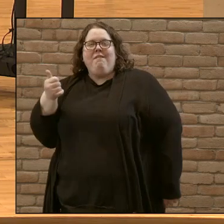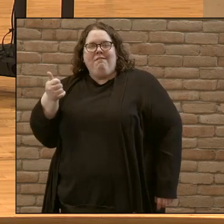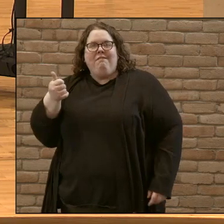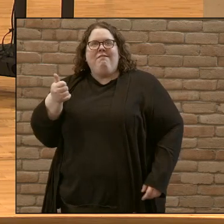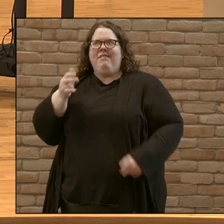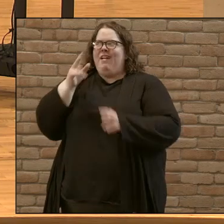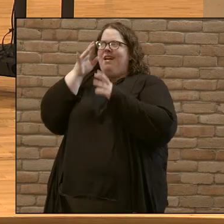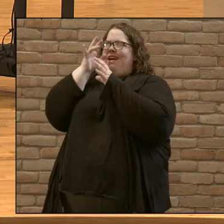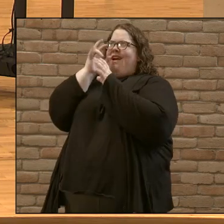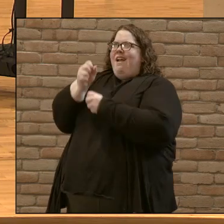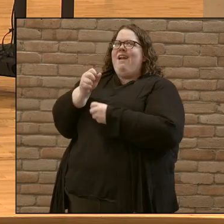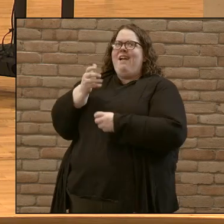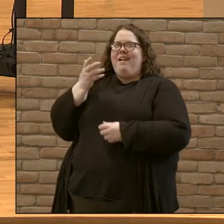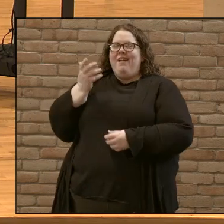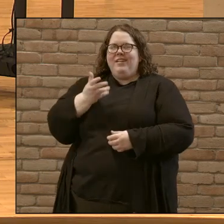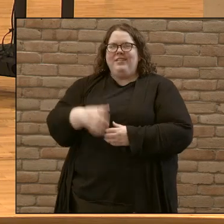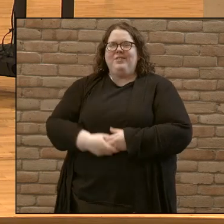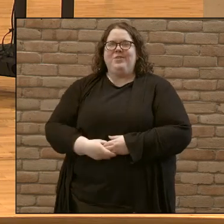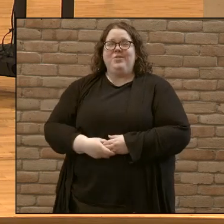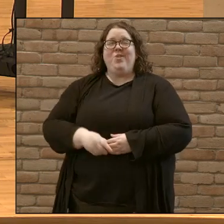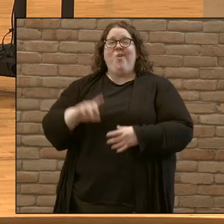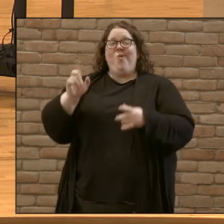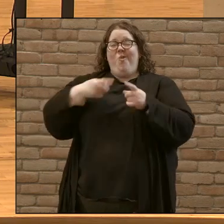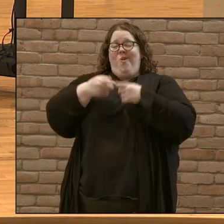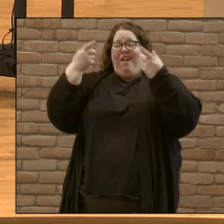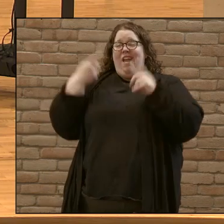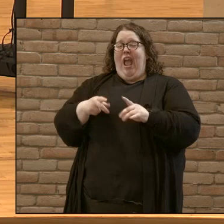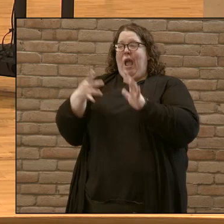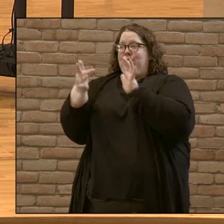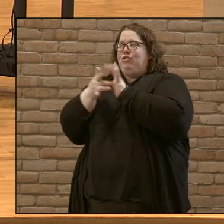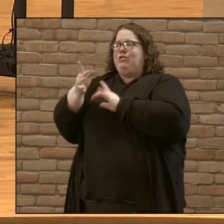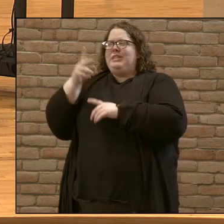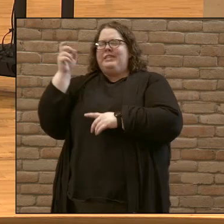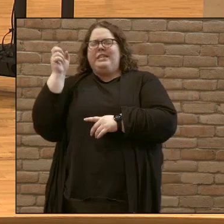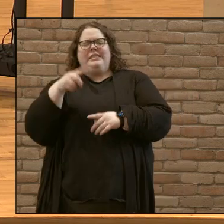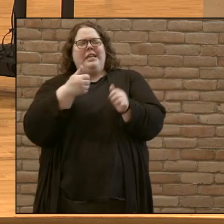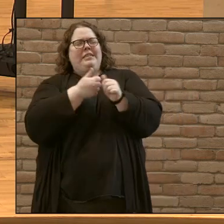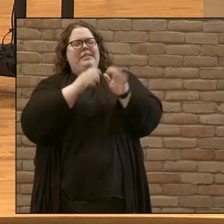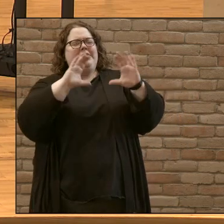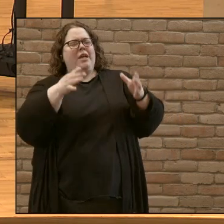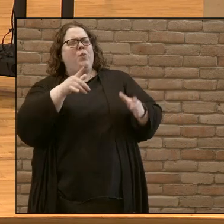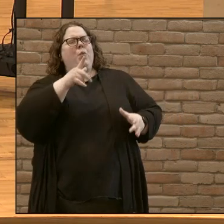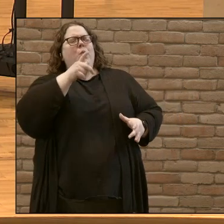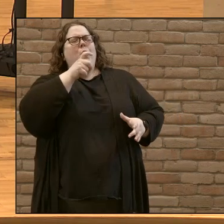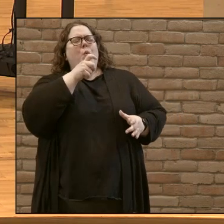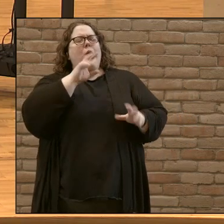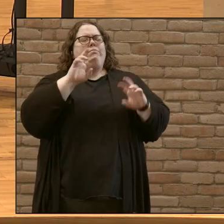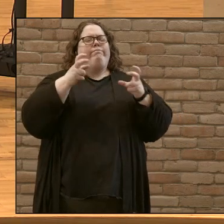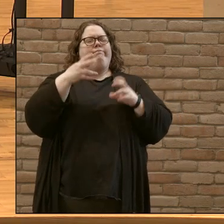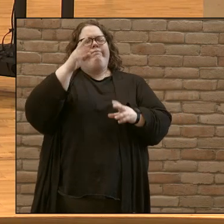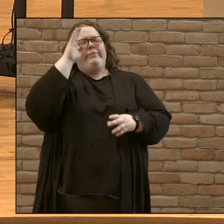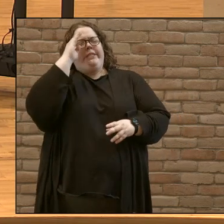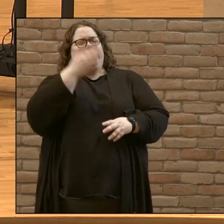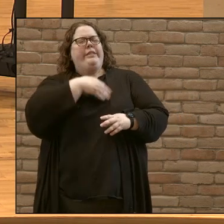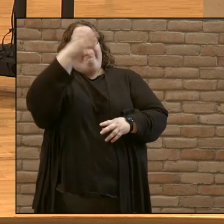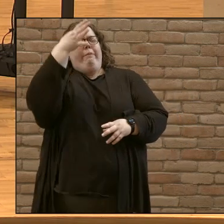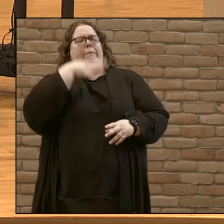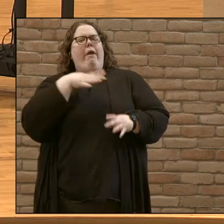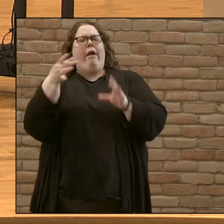so when Jesus asks his disciples, who do people say the Son of Man is?